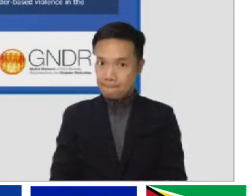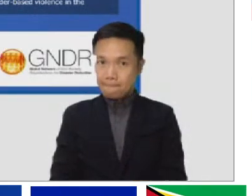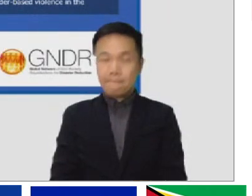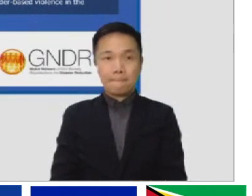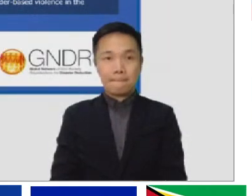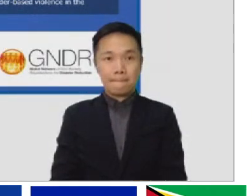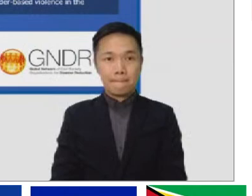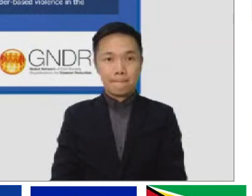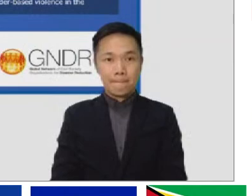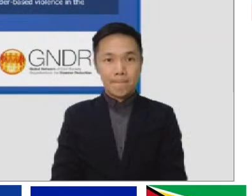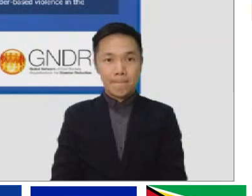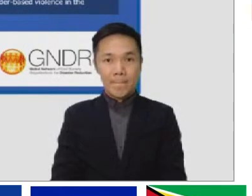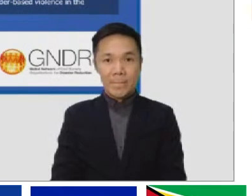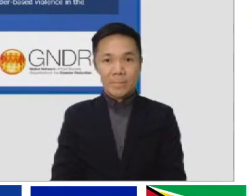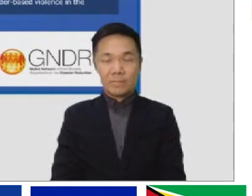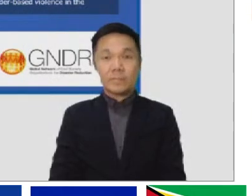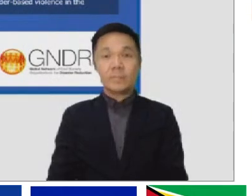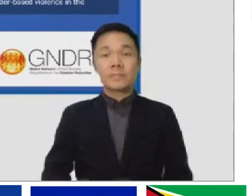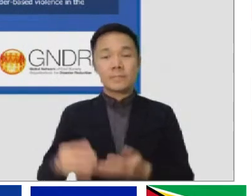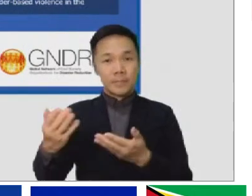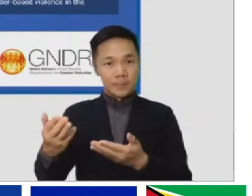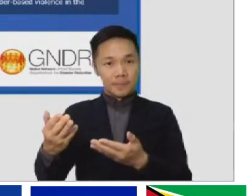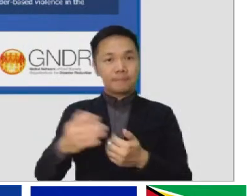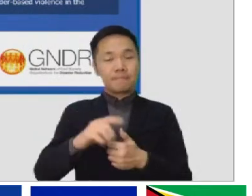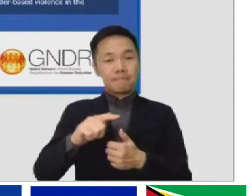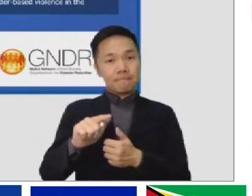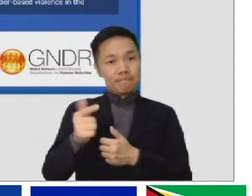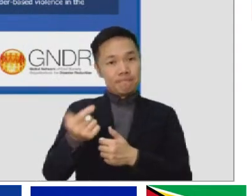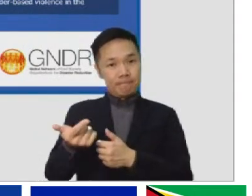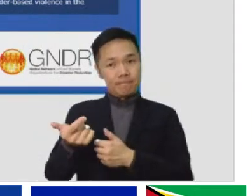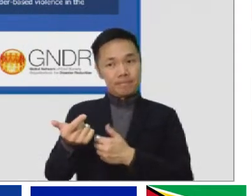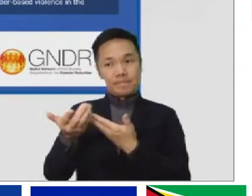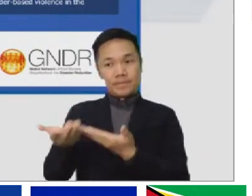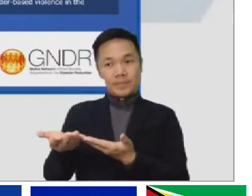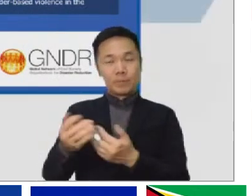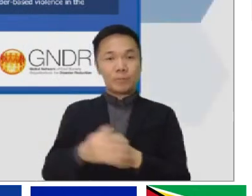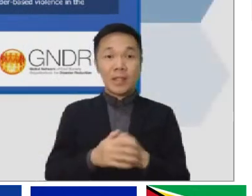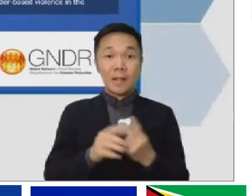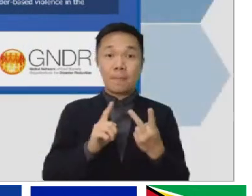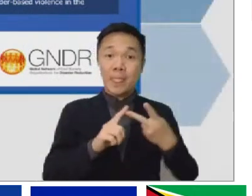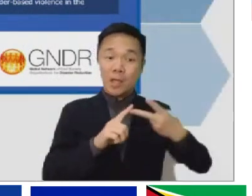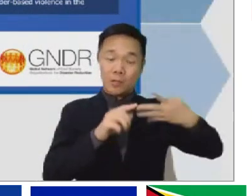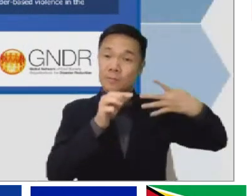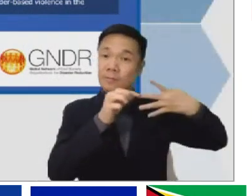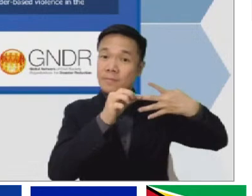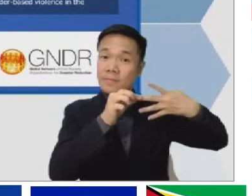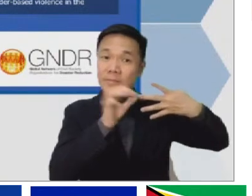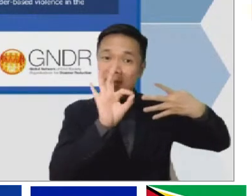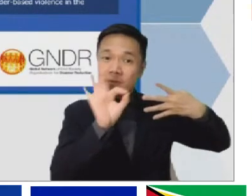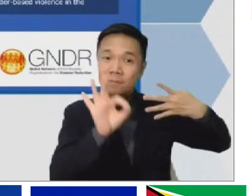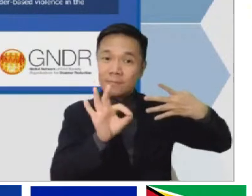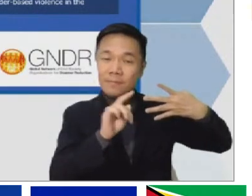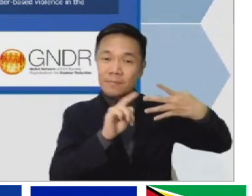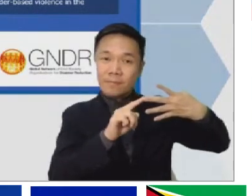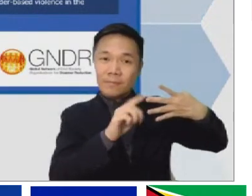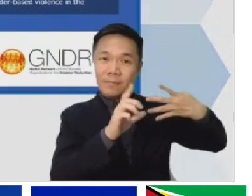I will now pass over to our second question, which is for Dr. Sergio Ugarte.